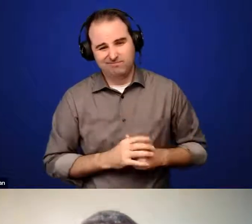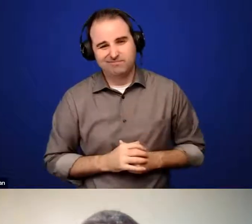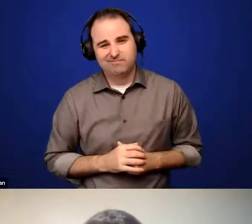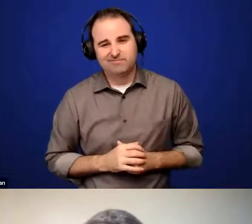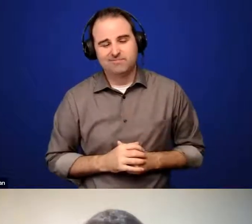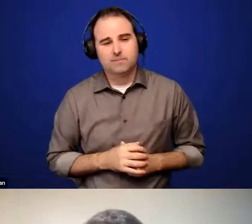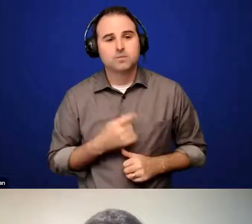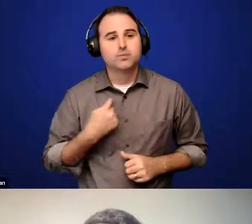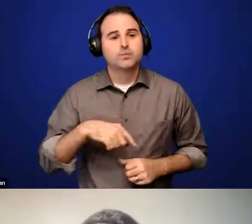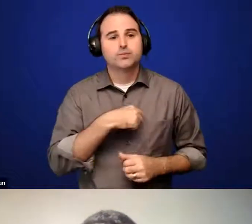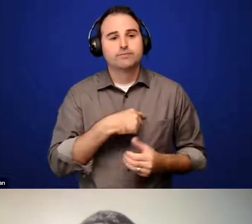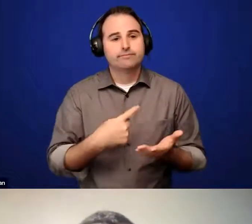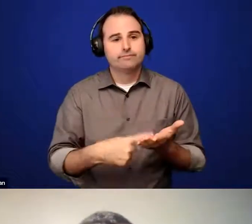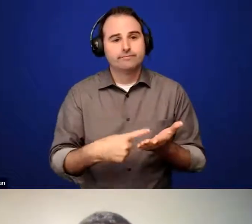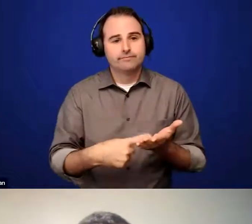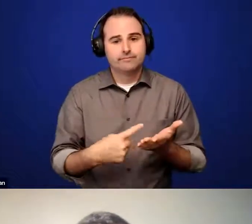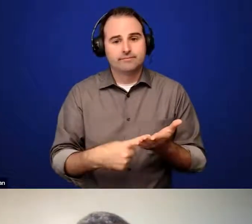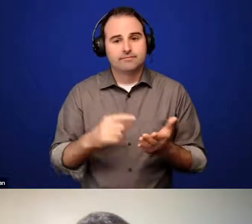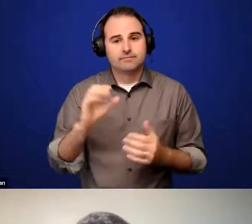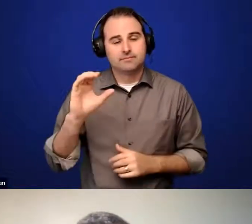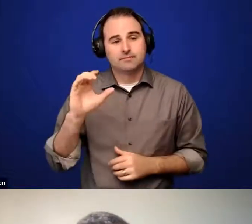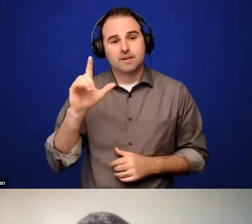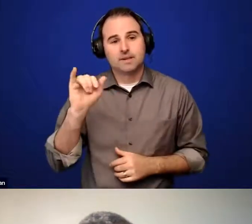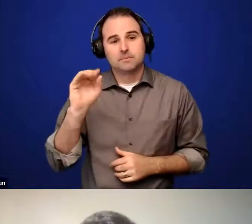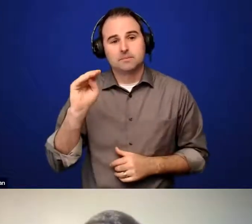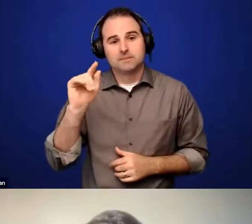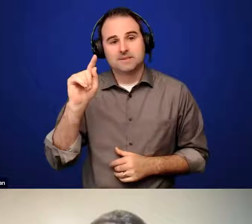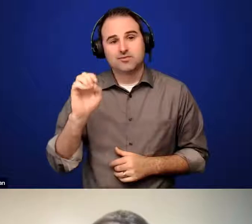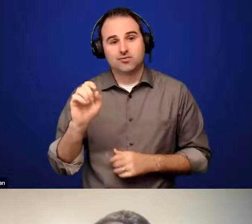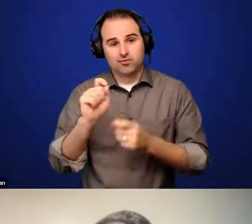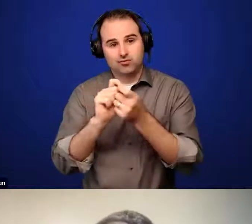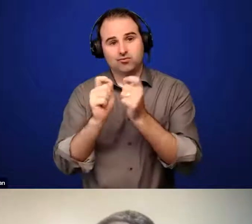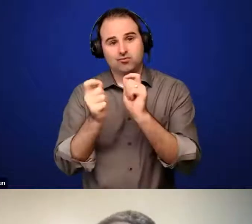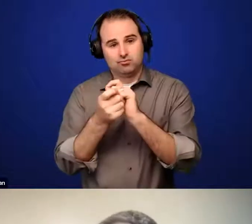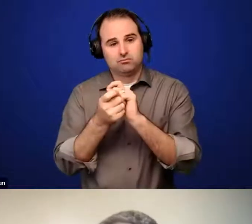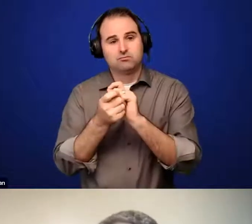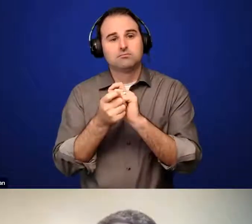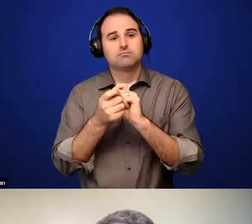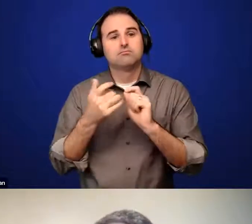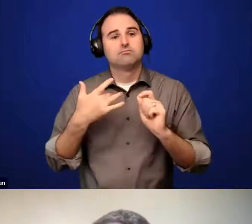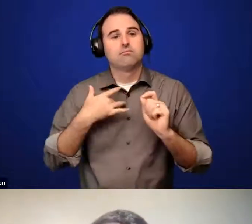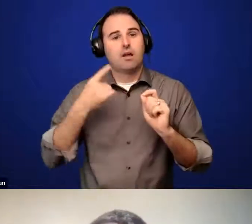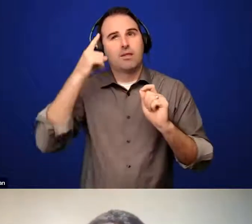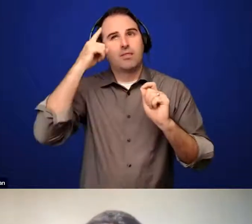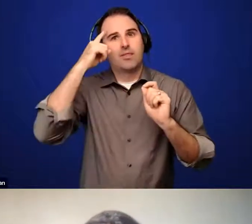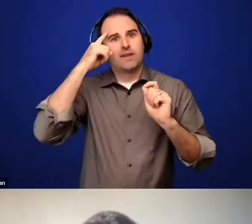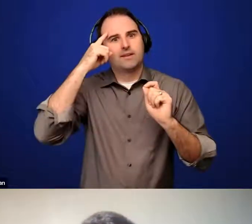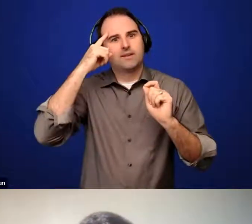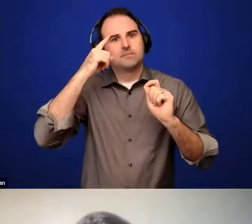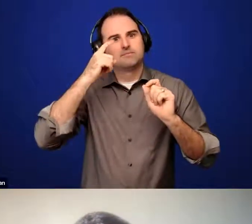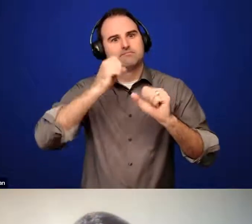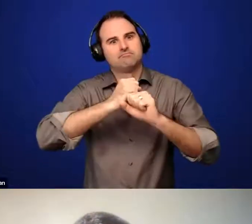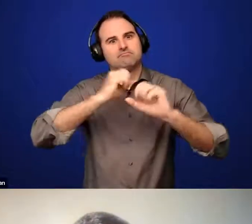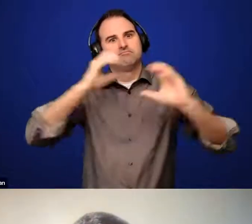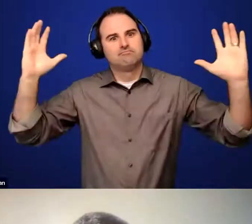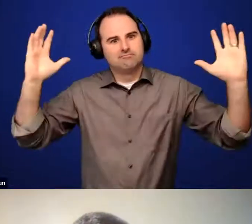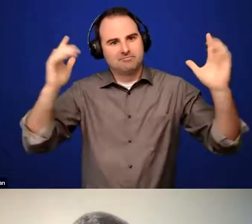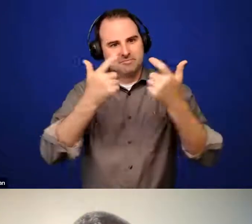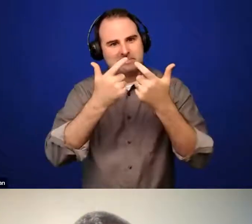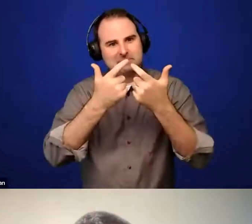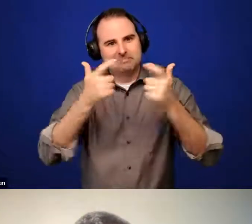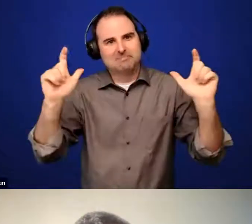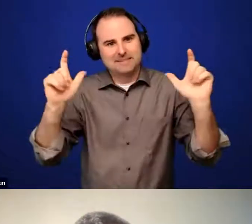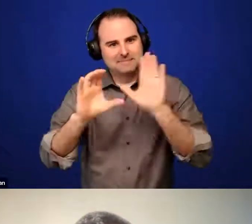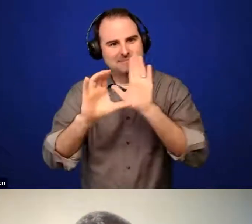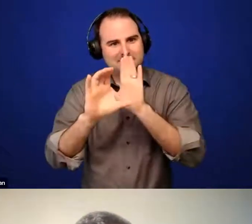this tendency, we the scientists, to look at the bigger picture, to develop big scenarios, to